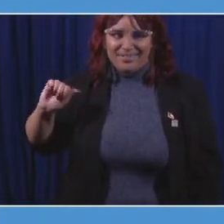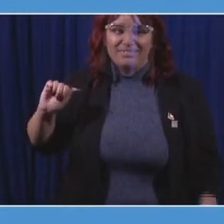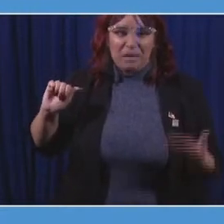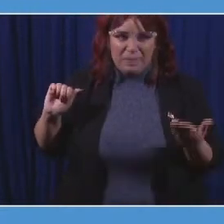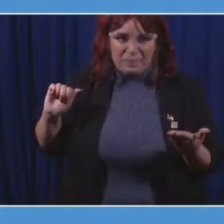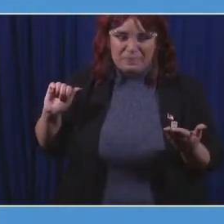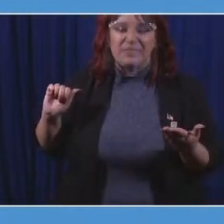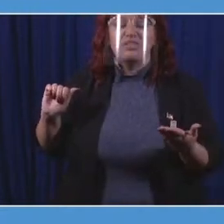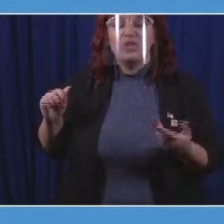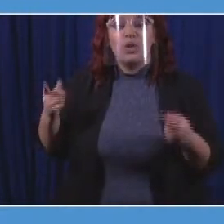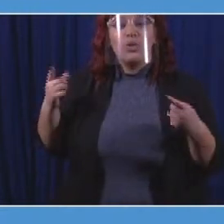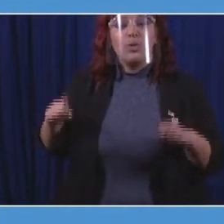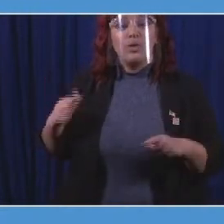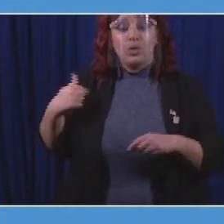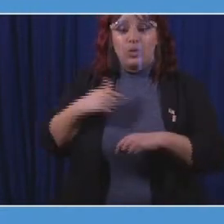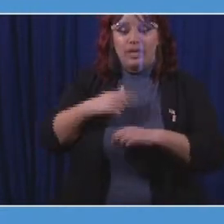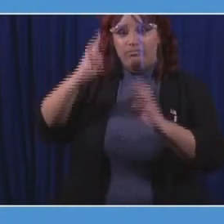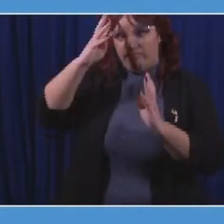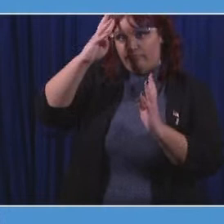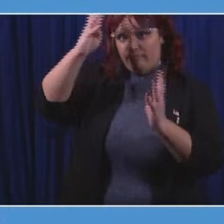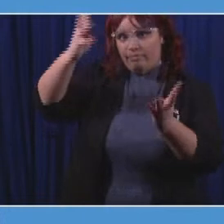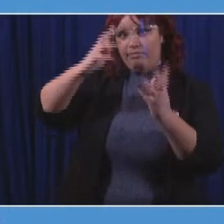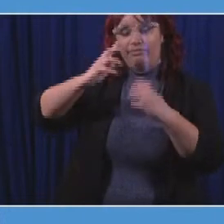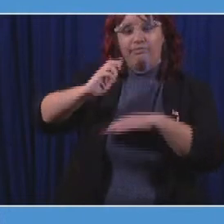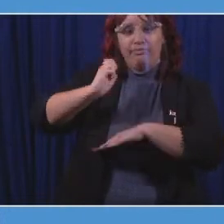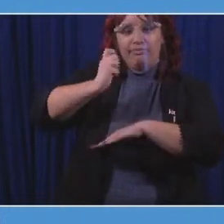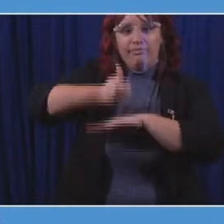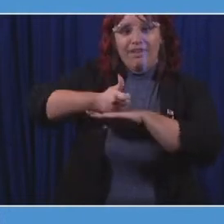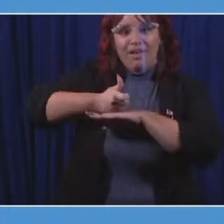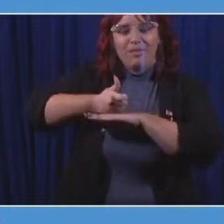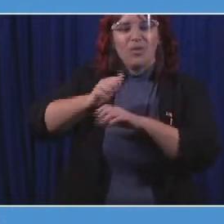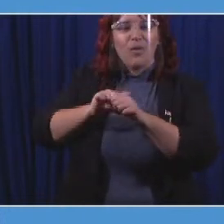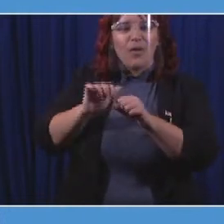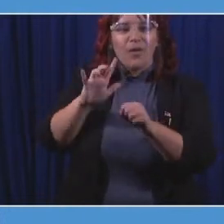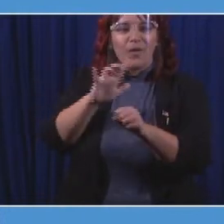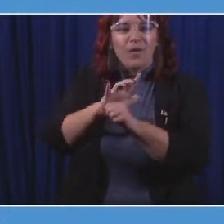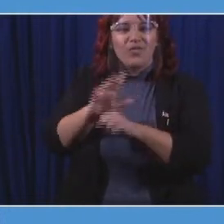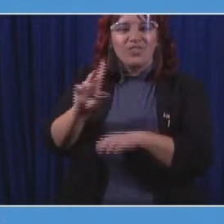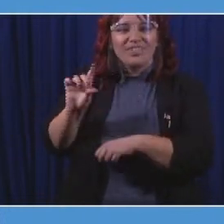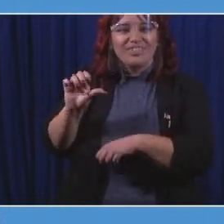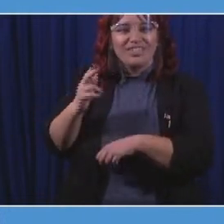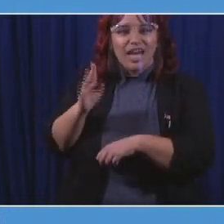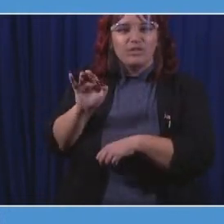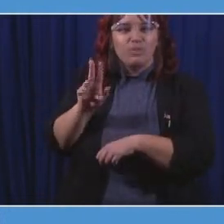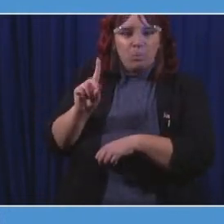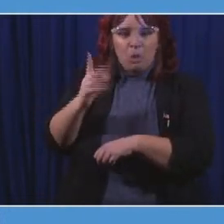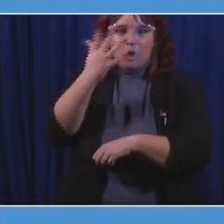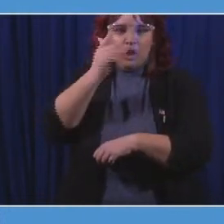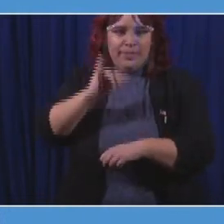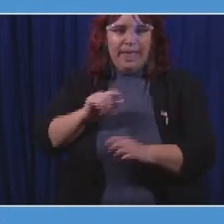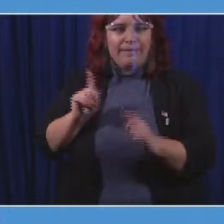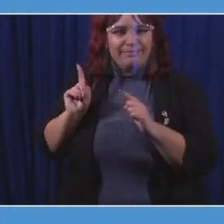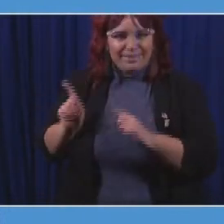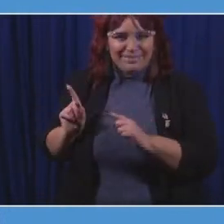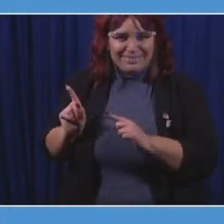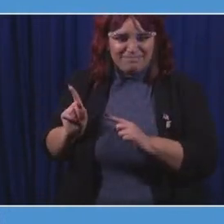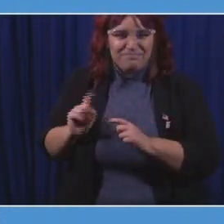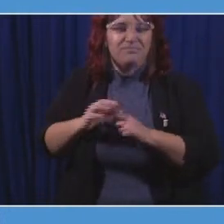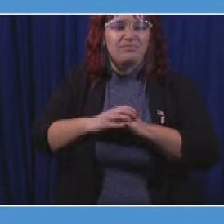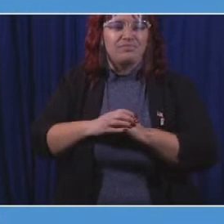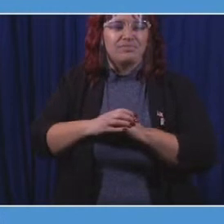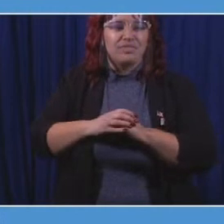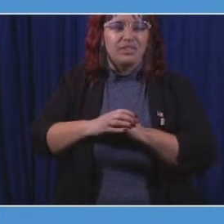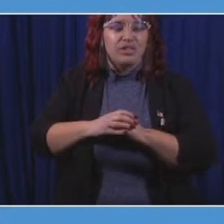under COVID-19 vaccine data. So you'll be able to see the number of people vaccinated in Ohio. You'll be able to sort